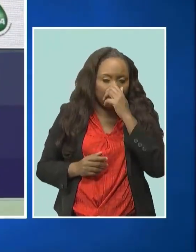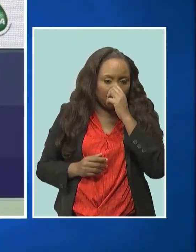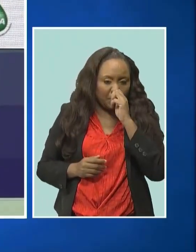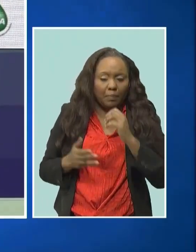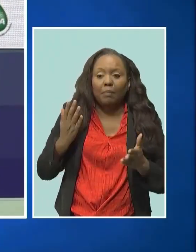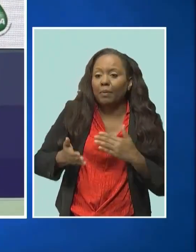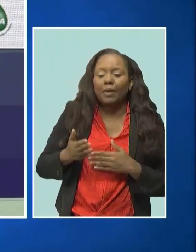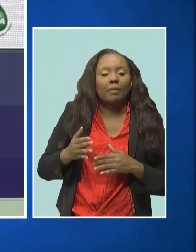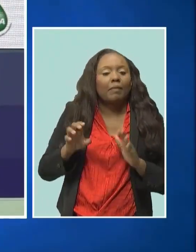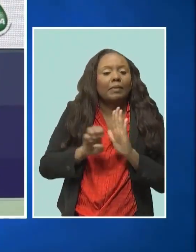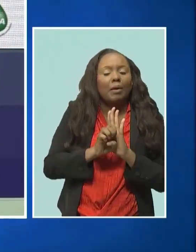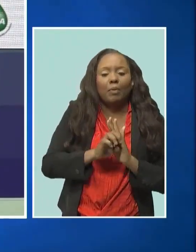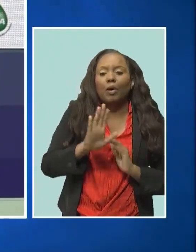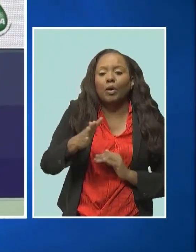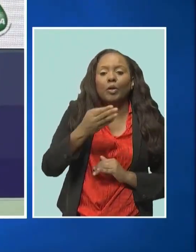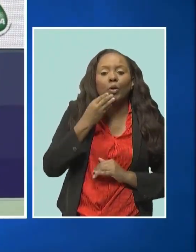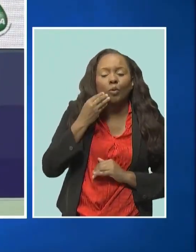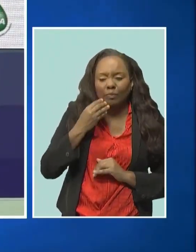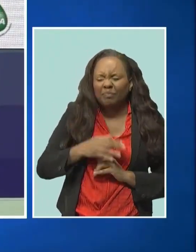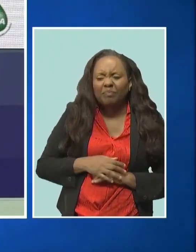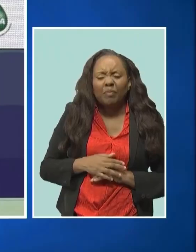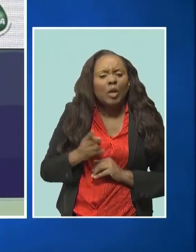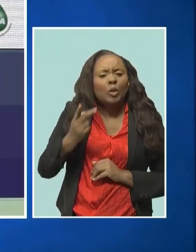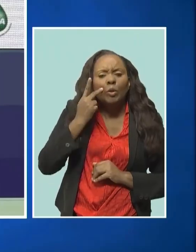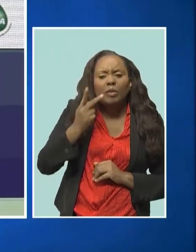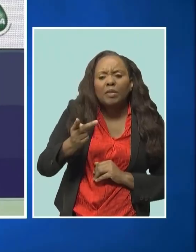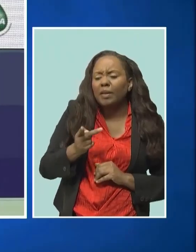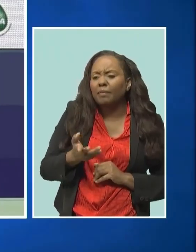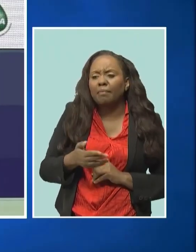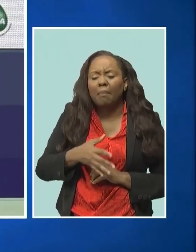the pipe when you're brushing your teeth, turn it off.